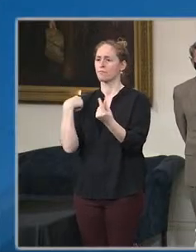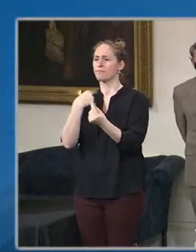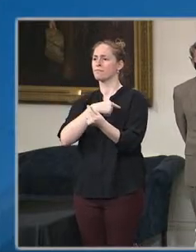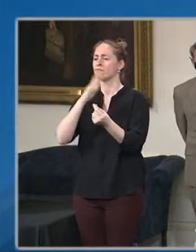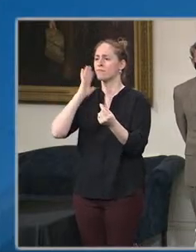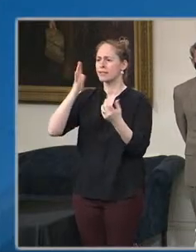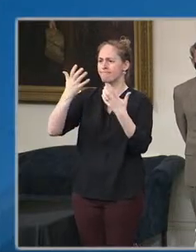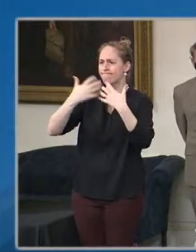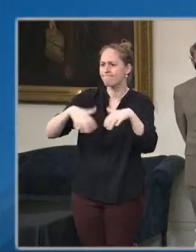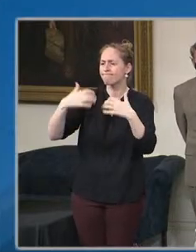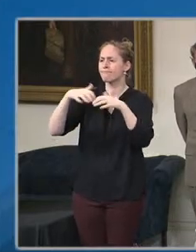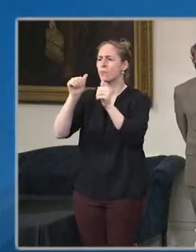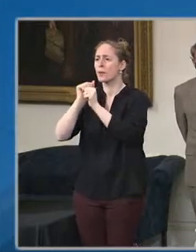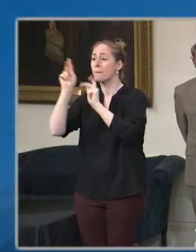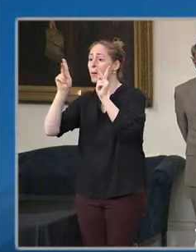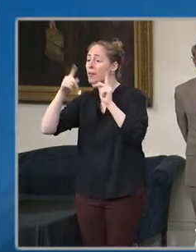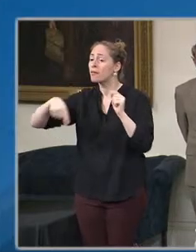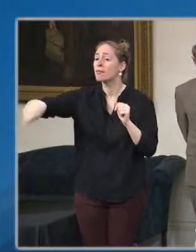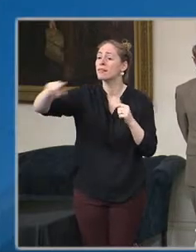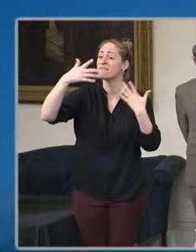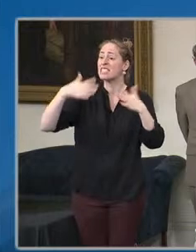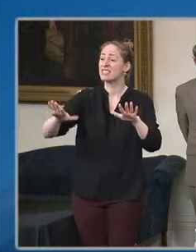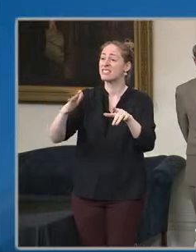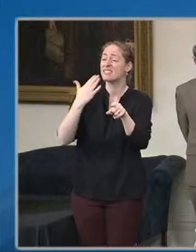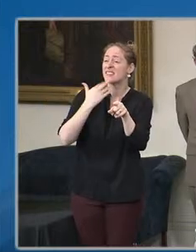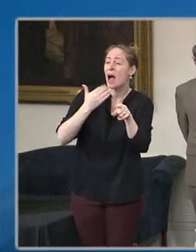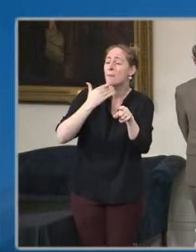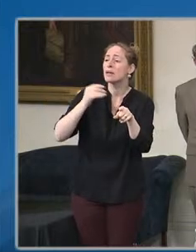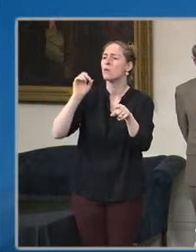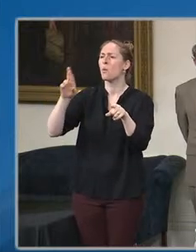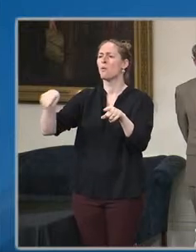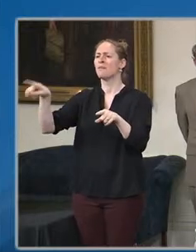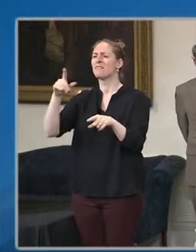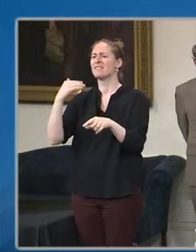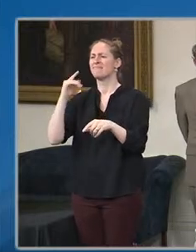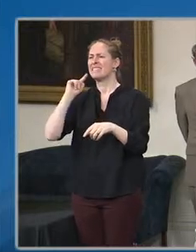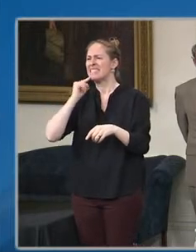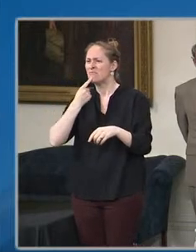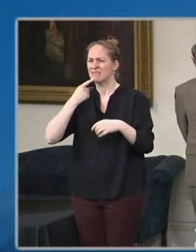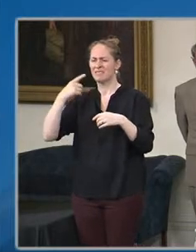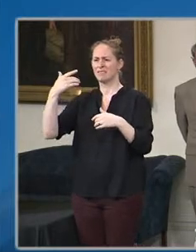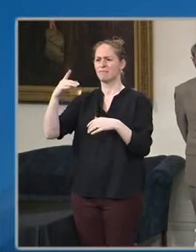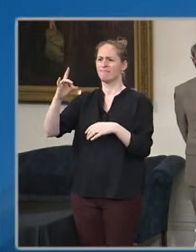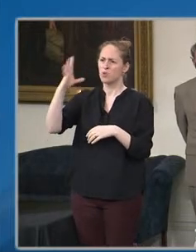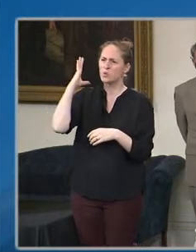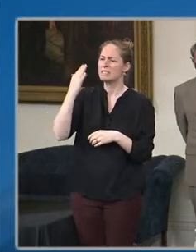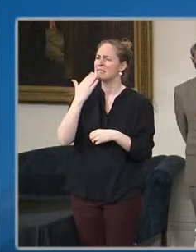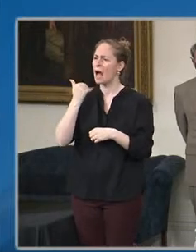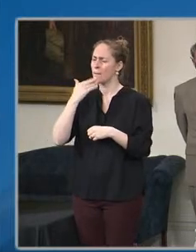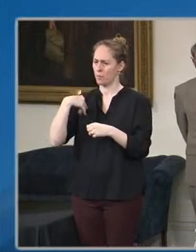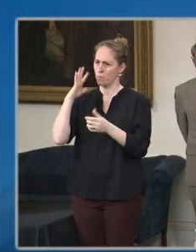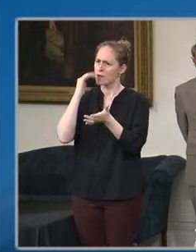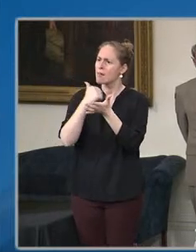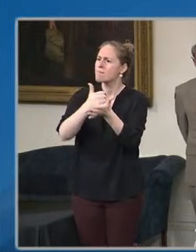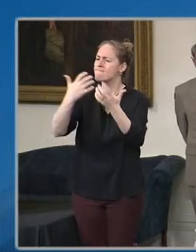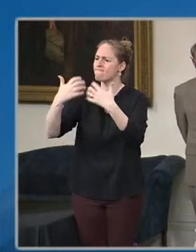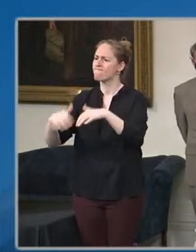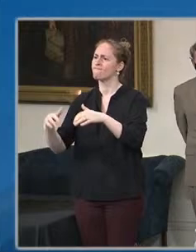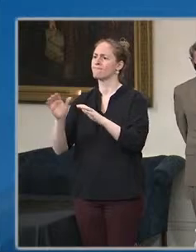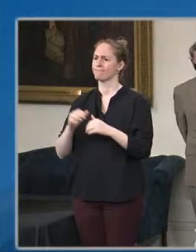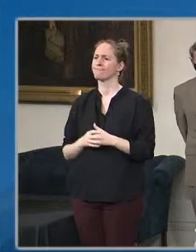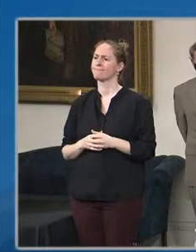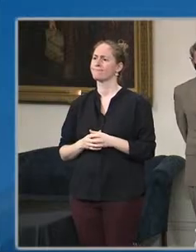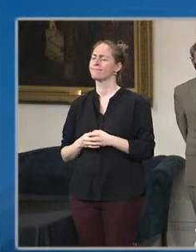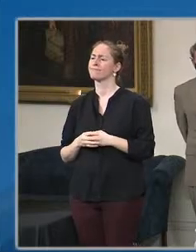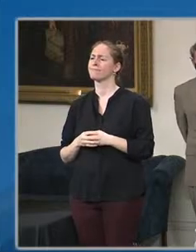diabetes or who are at higher risk for diabetes. Today, we are committing another $10 million in investments to support a